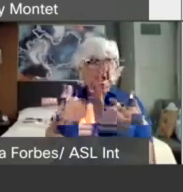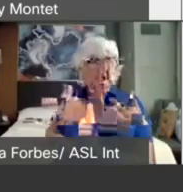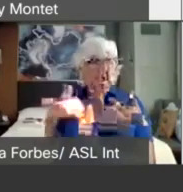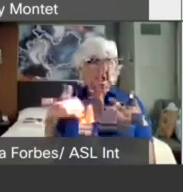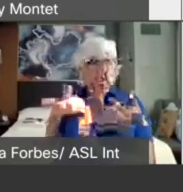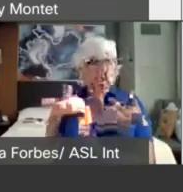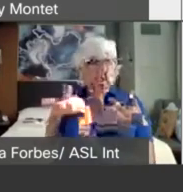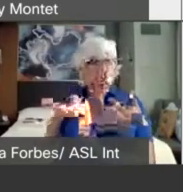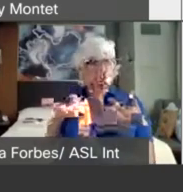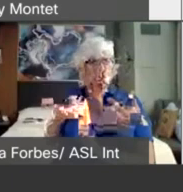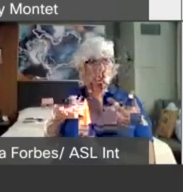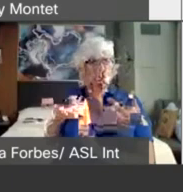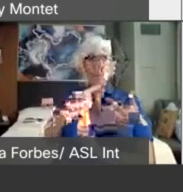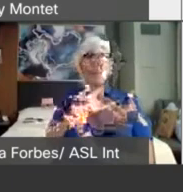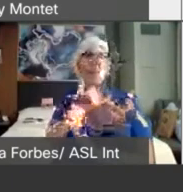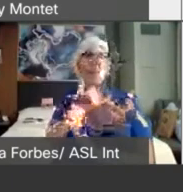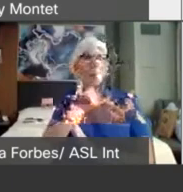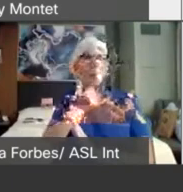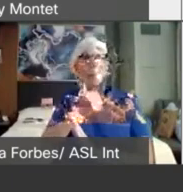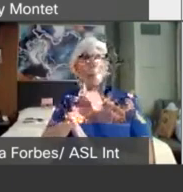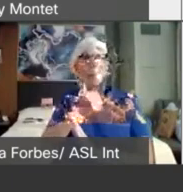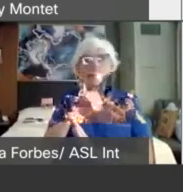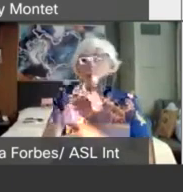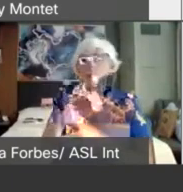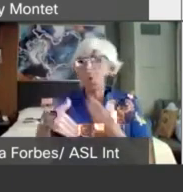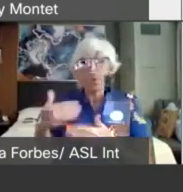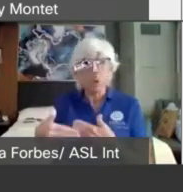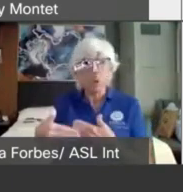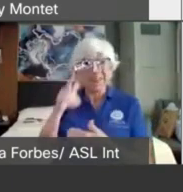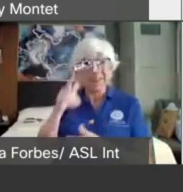that because I have him listed as being in my home?